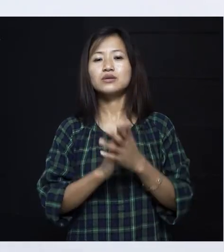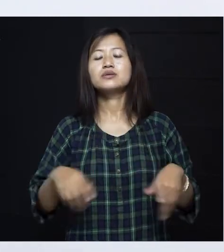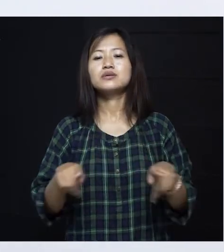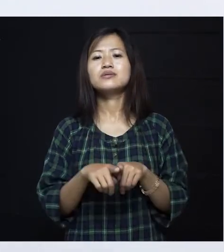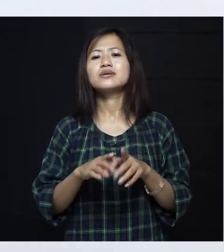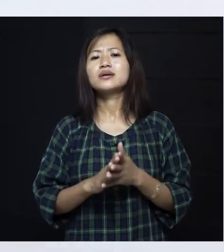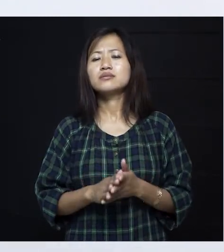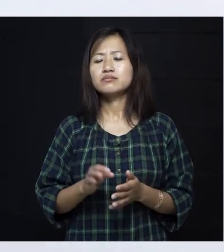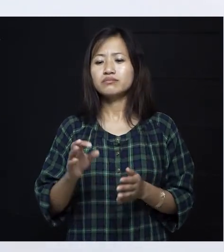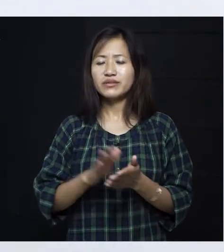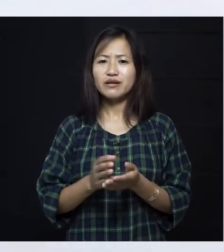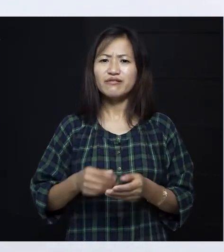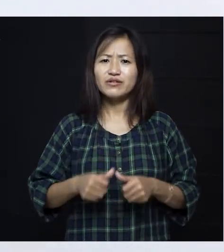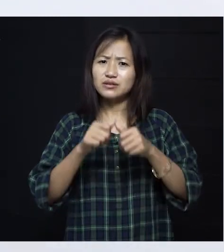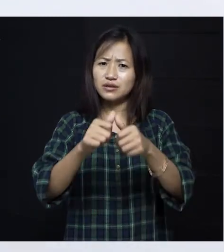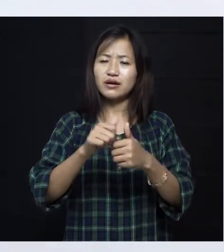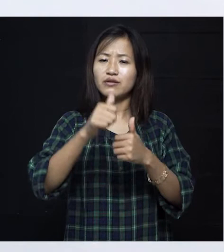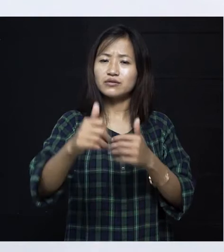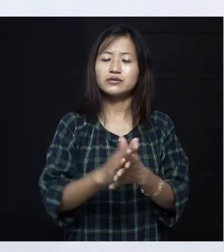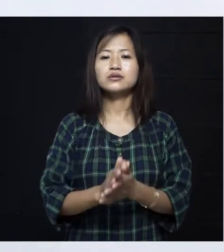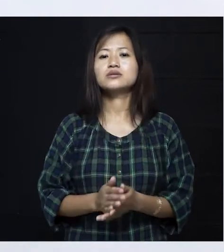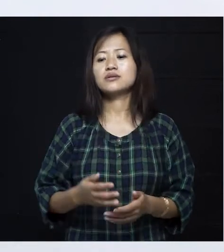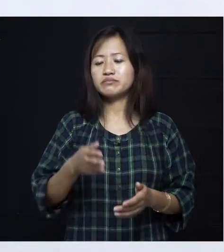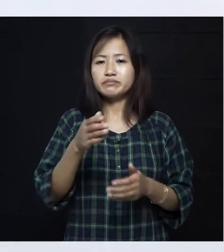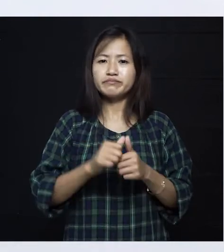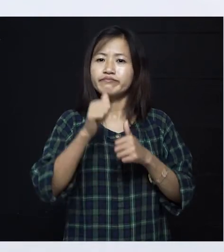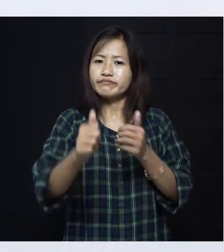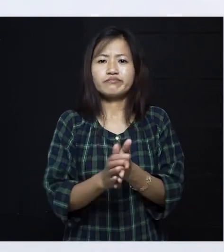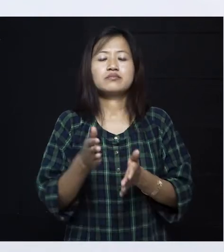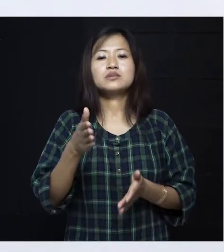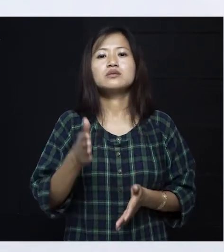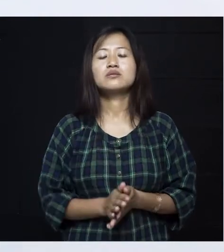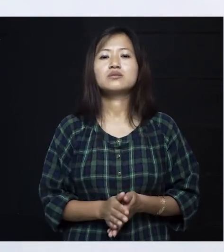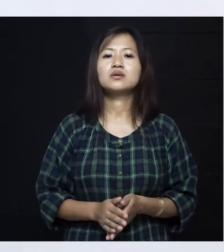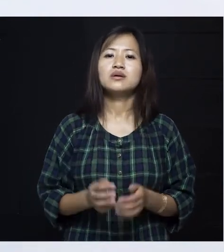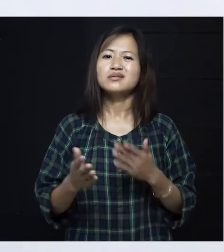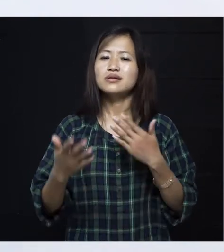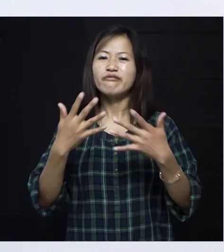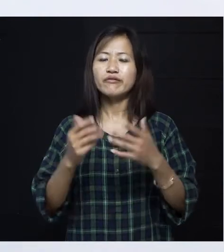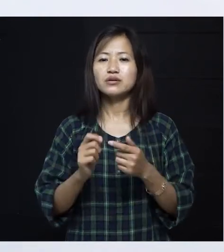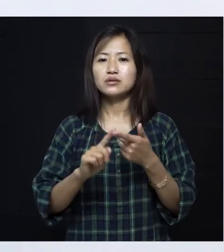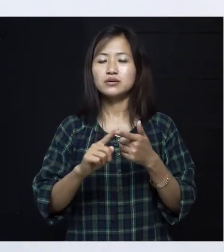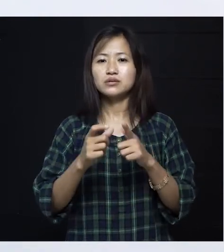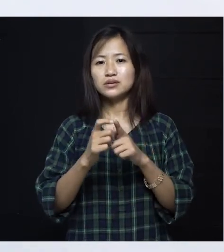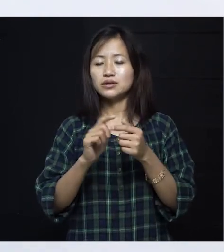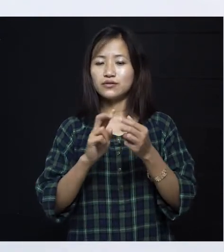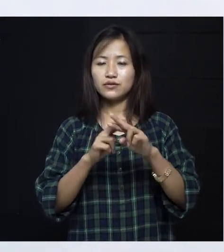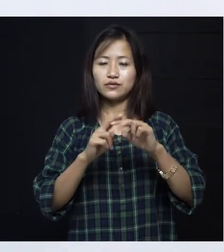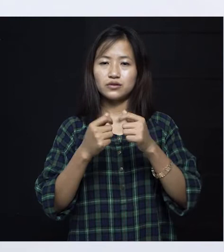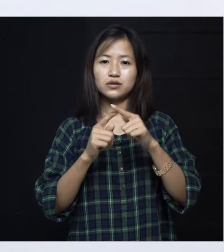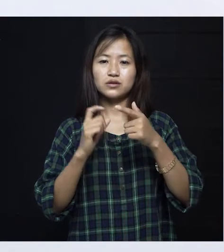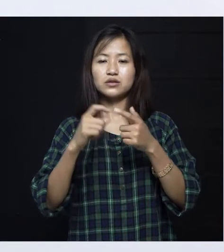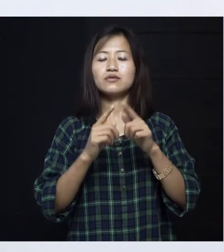and disadvantages. Okay, so here regarding the roads also, it has its effect. Okay, defect and effect,